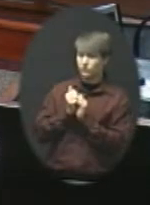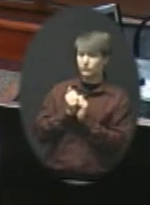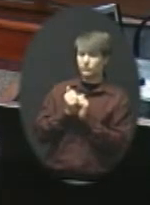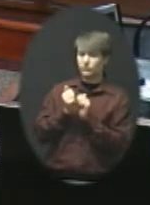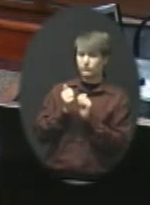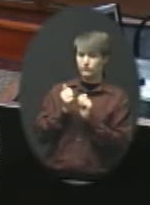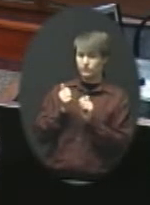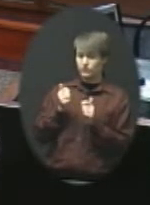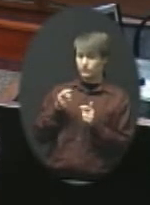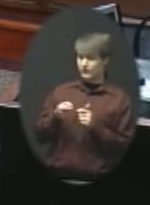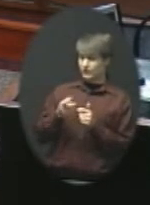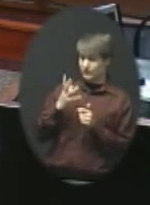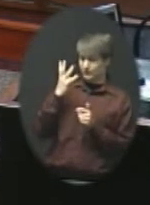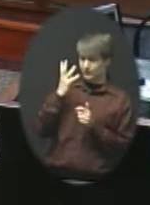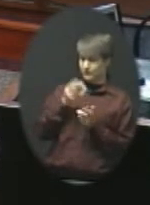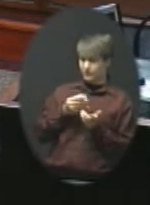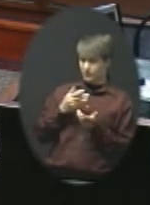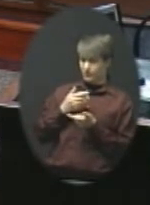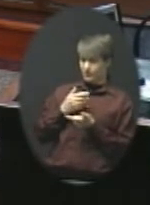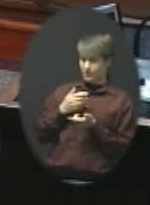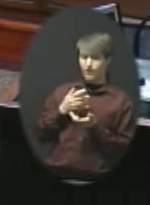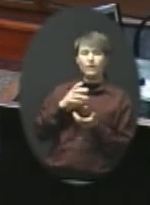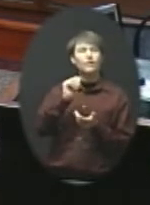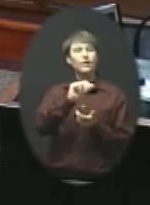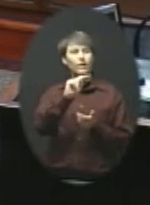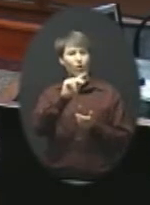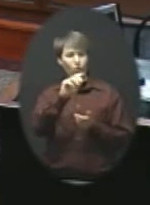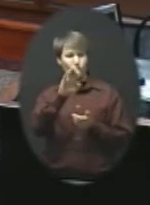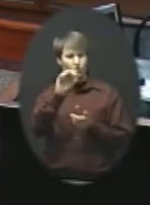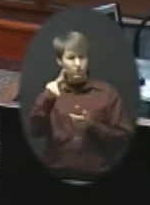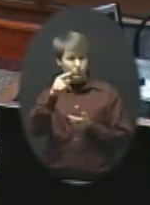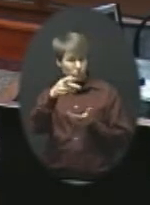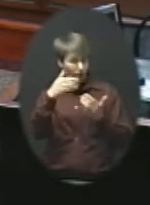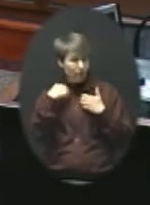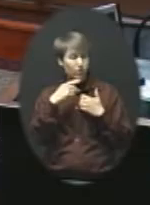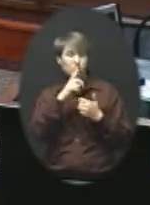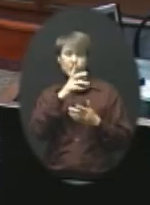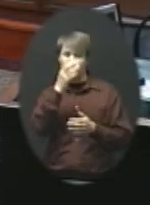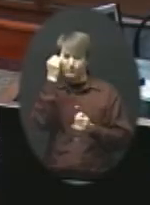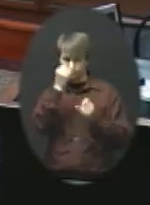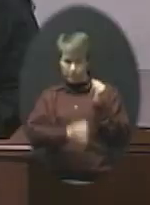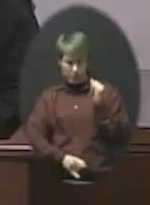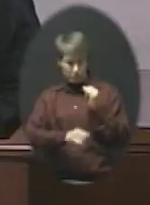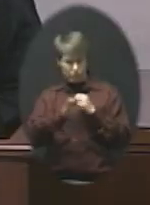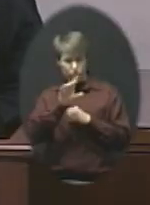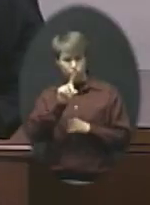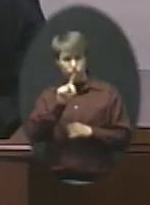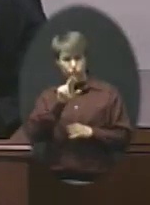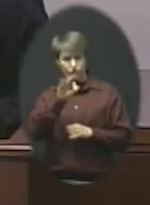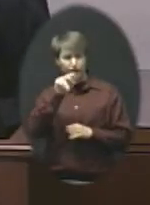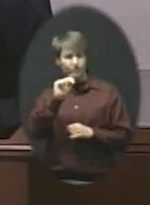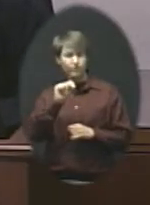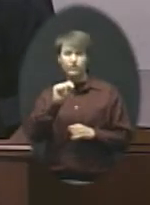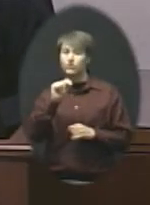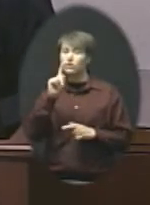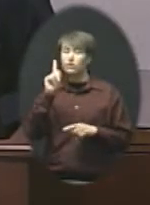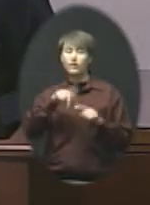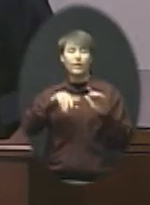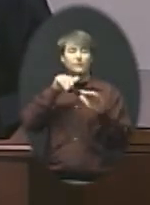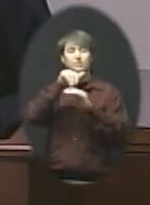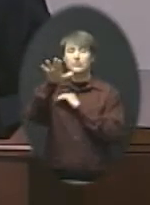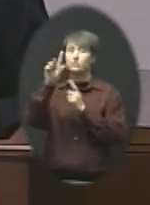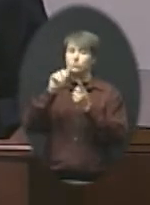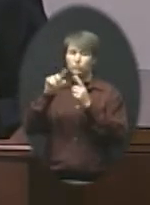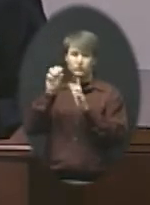and the lovely notebook? Yes. The notebook that you have is really the final draft. We cannot submit it to the